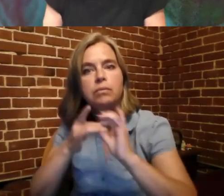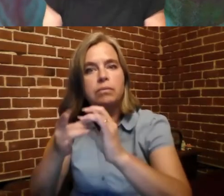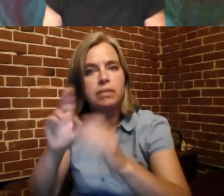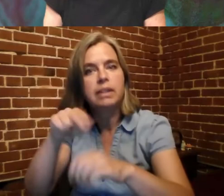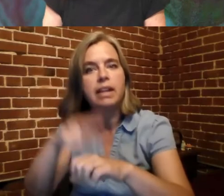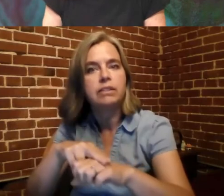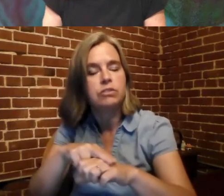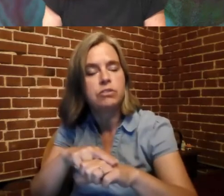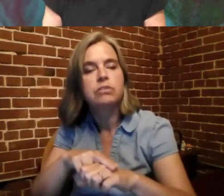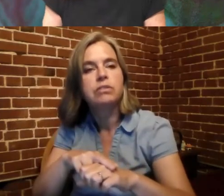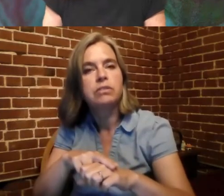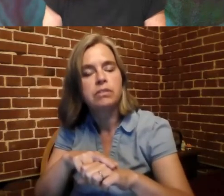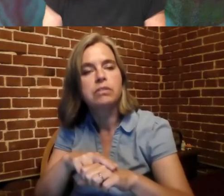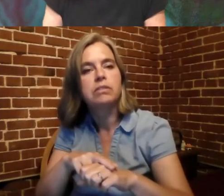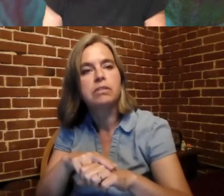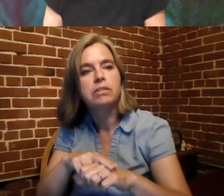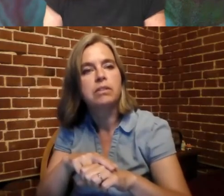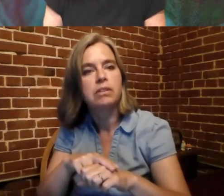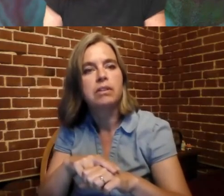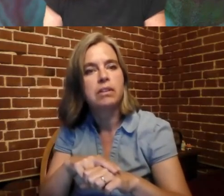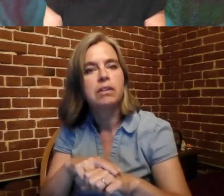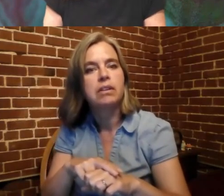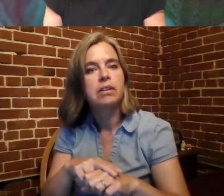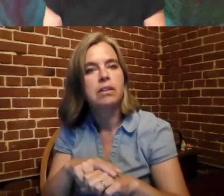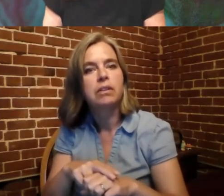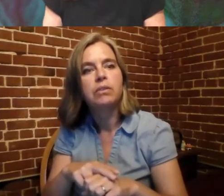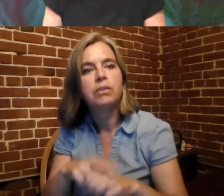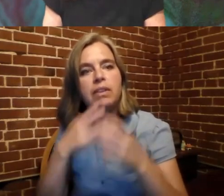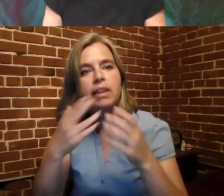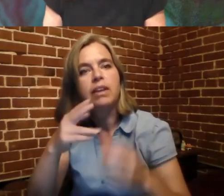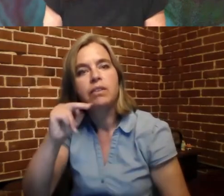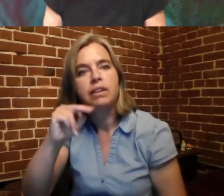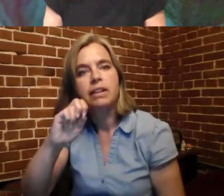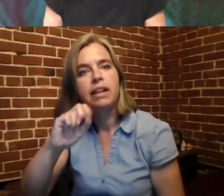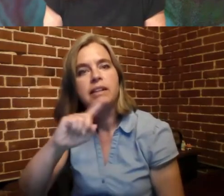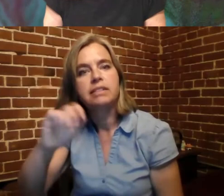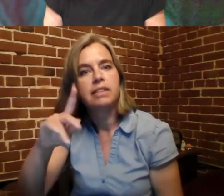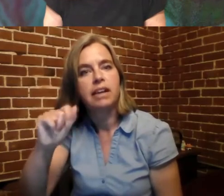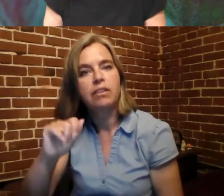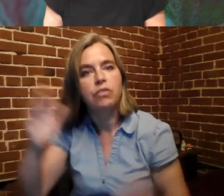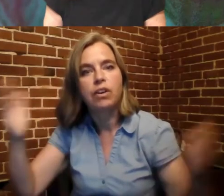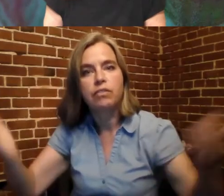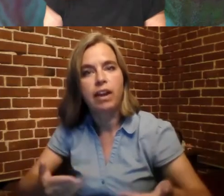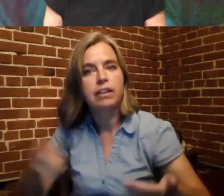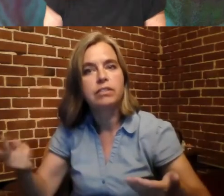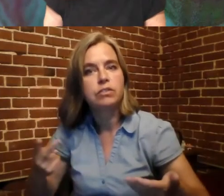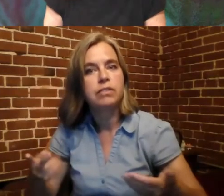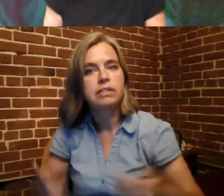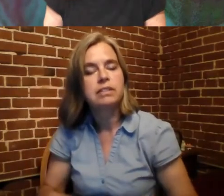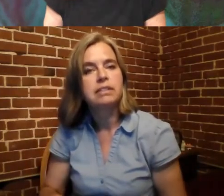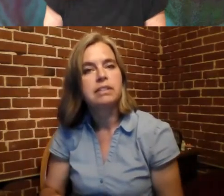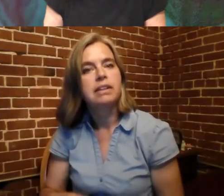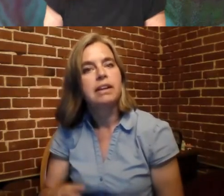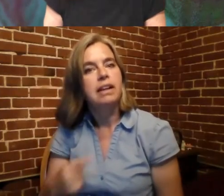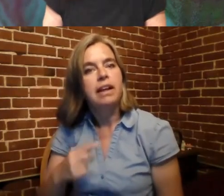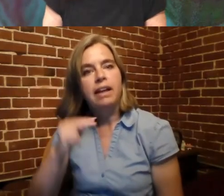for the opportunity. Both of us really are grateful to UNESCO for the invitation. Yeah. Well, I'm so glad to have you. I